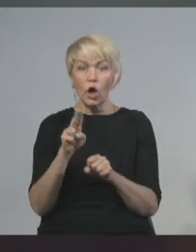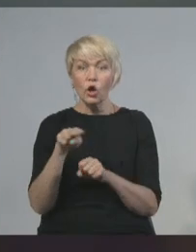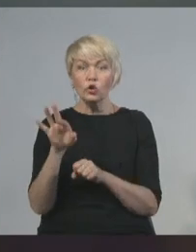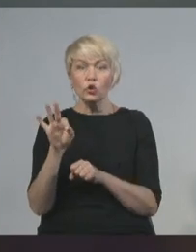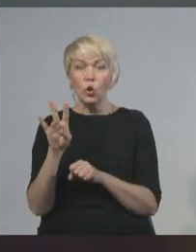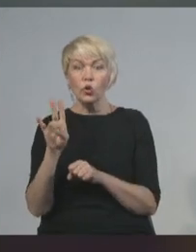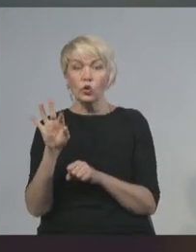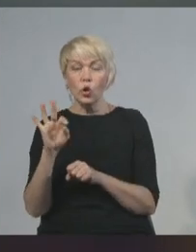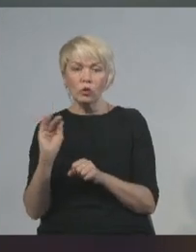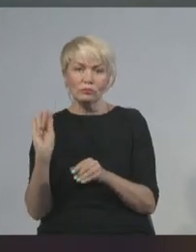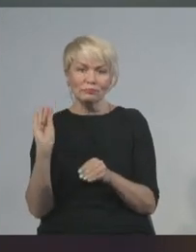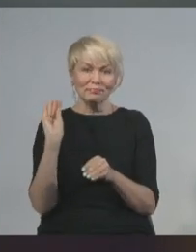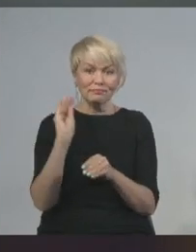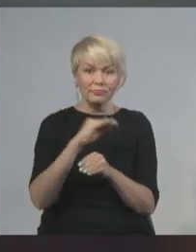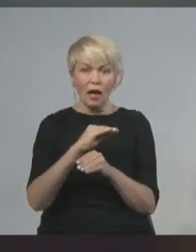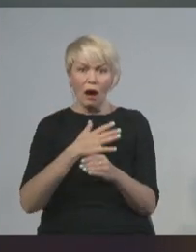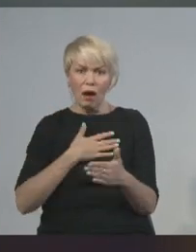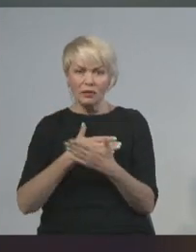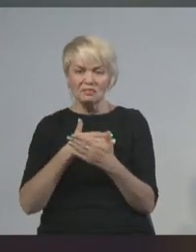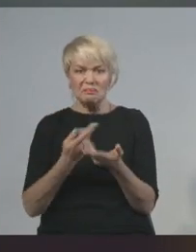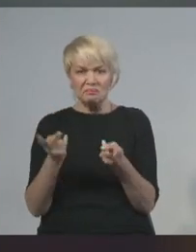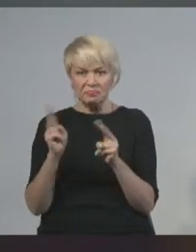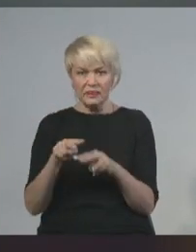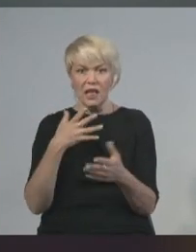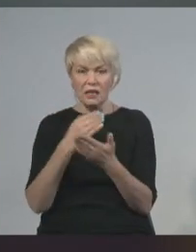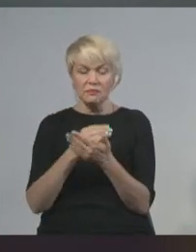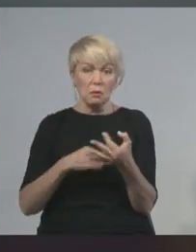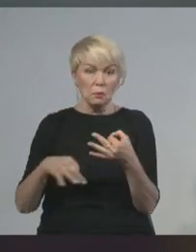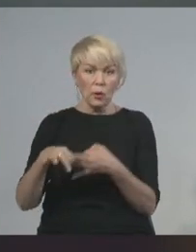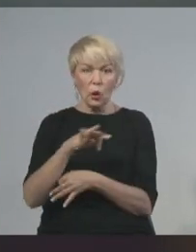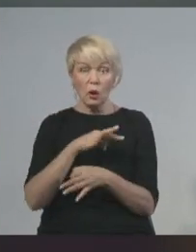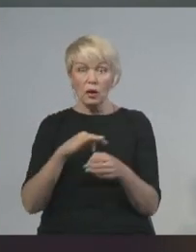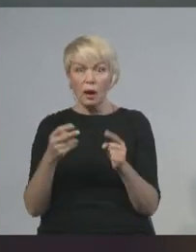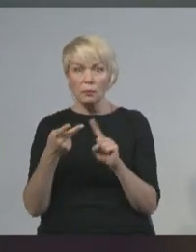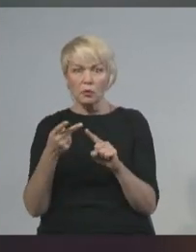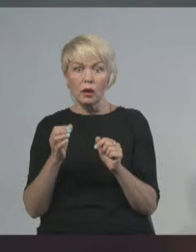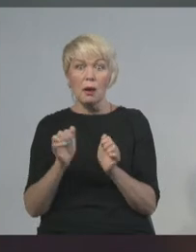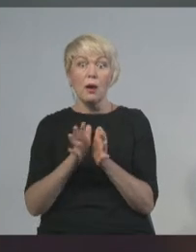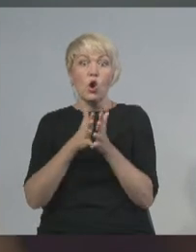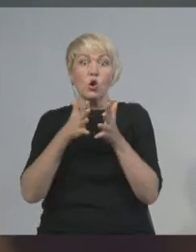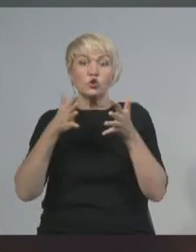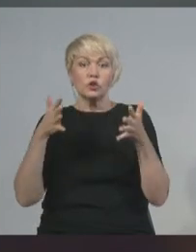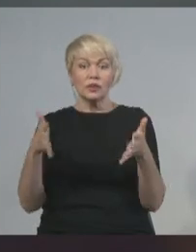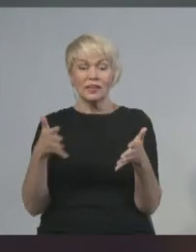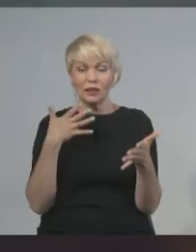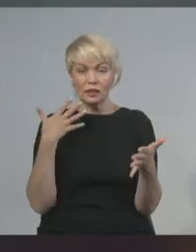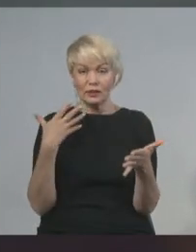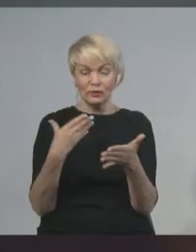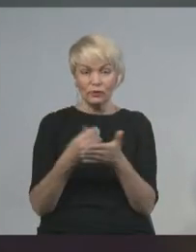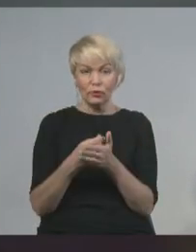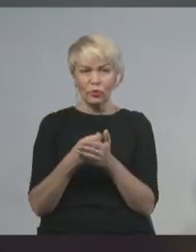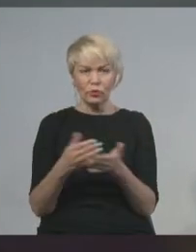left but the donors they even